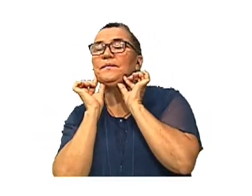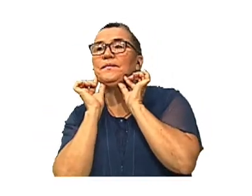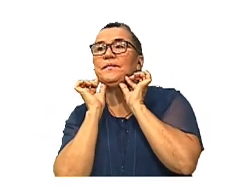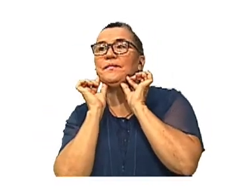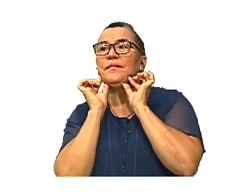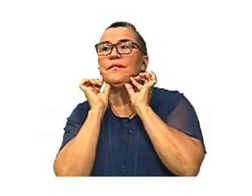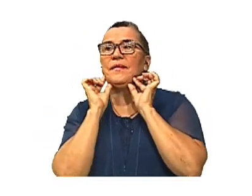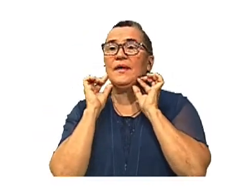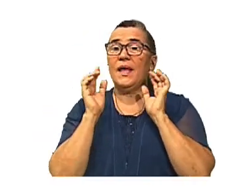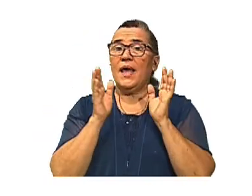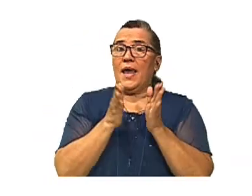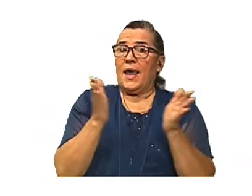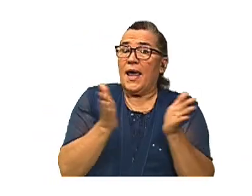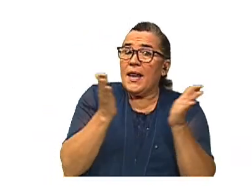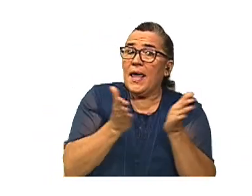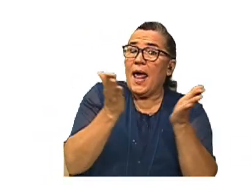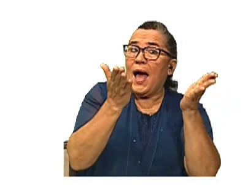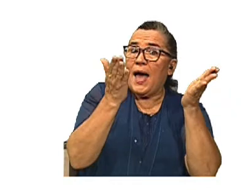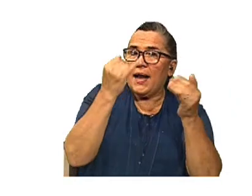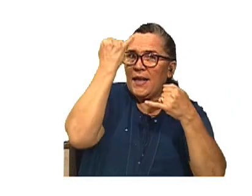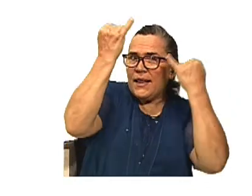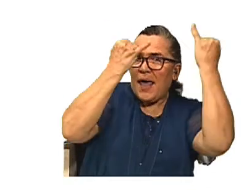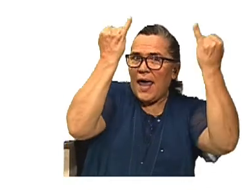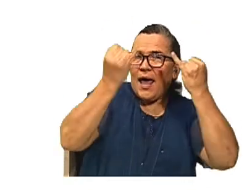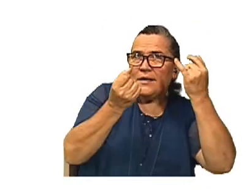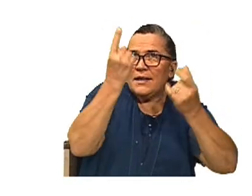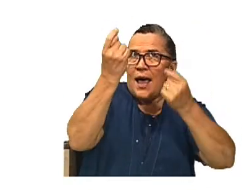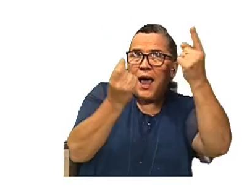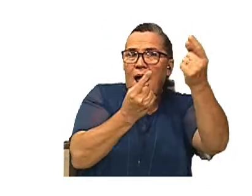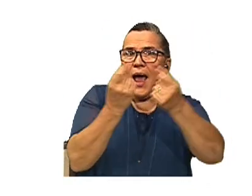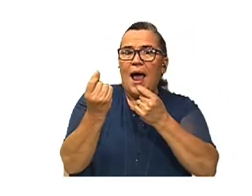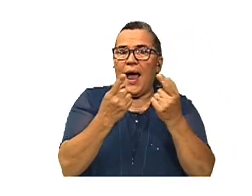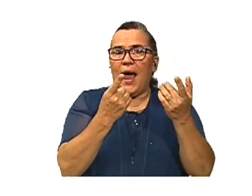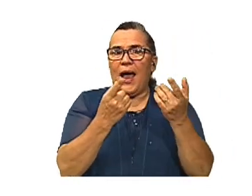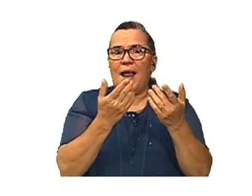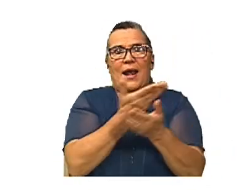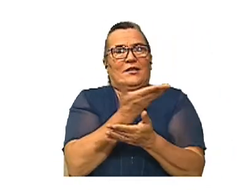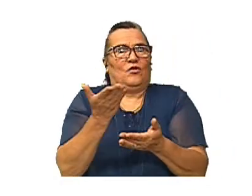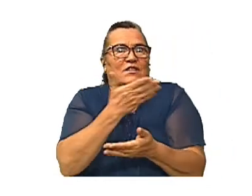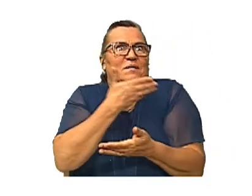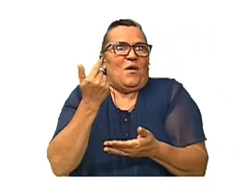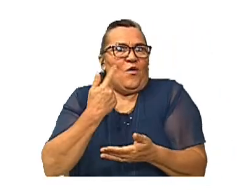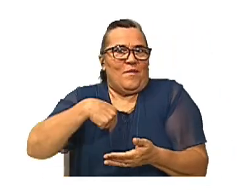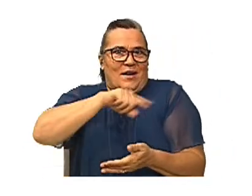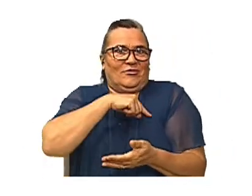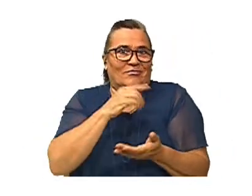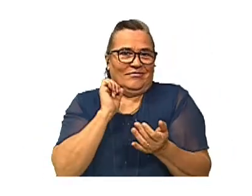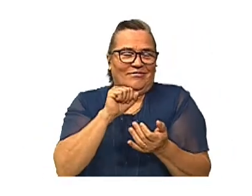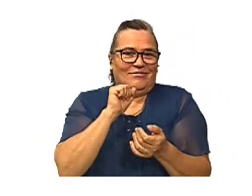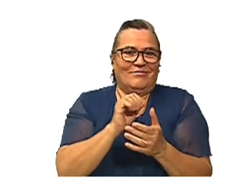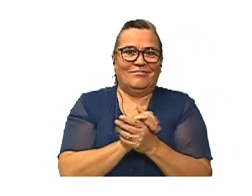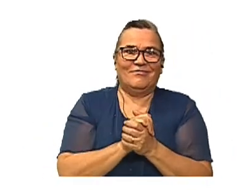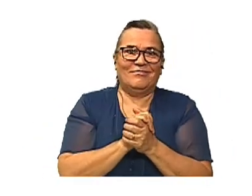Generate it. When we generate ideas, things come much better to us.